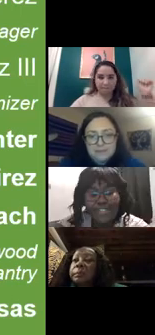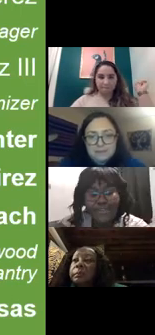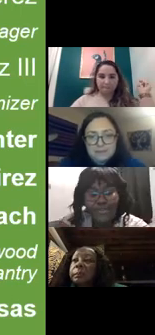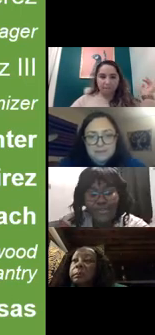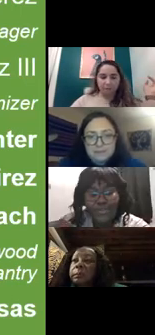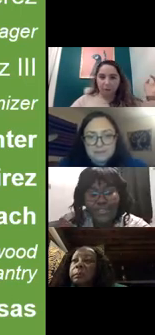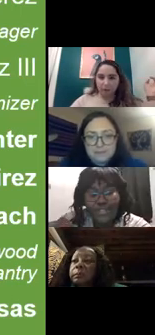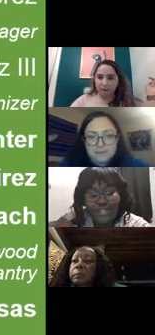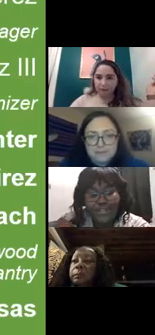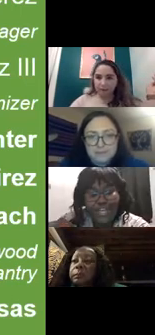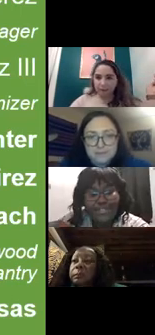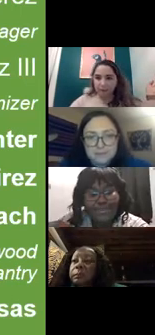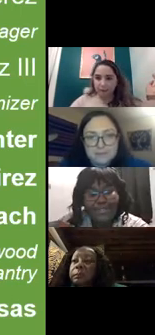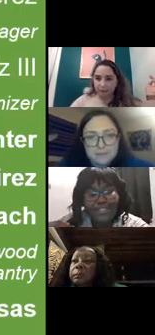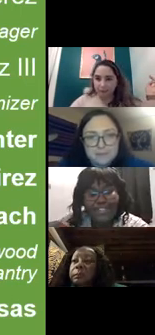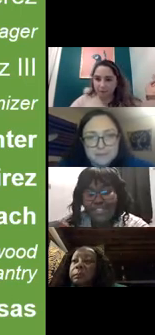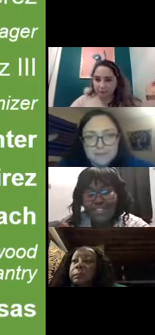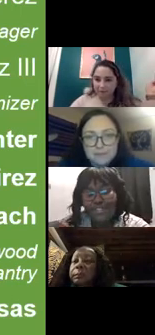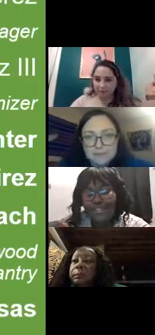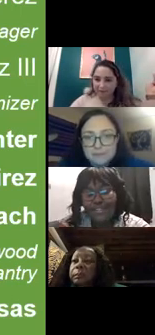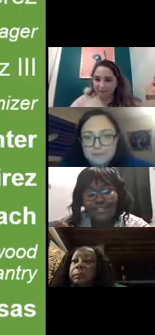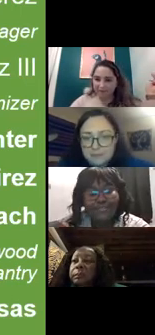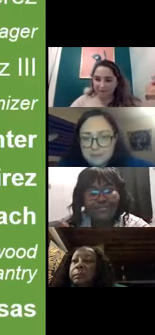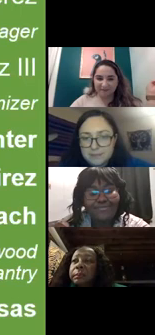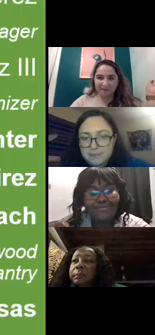Nice to see you, Ruth. Hello, Cosmos.